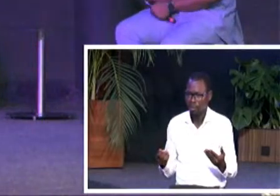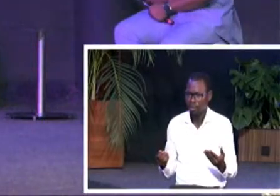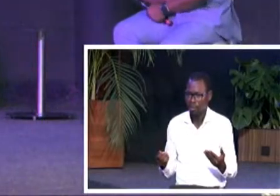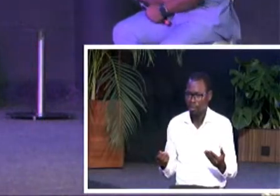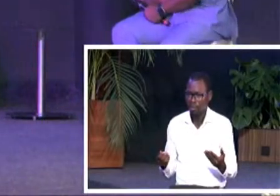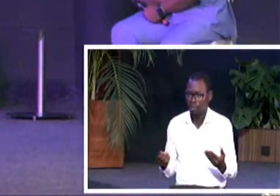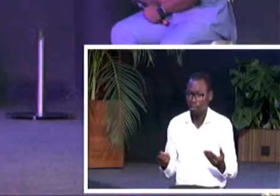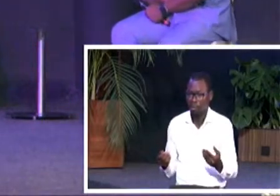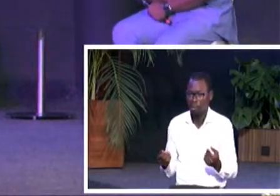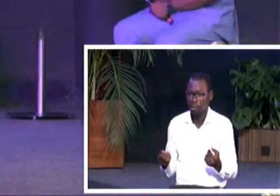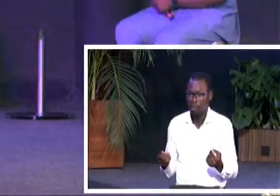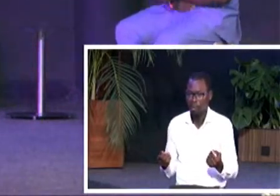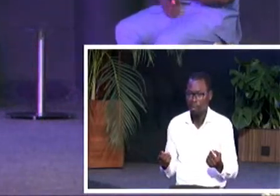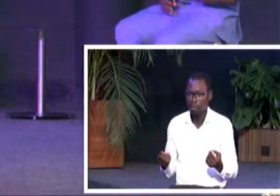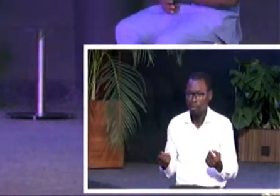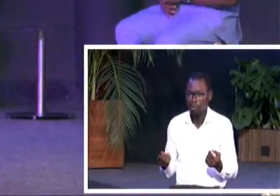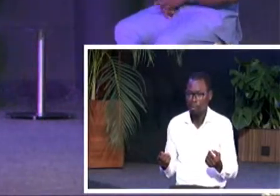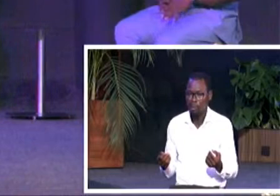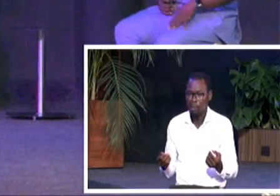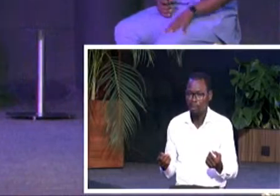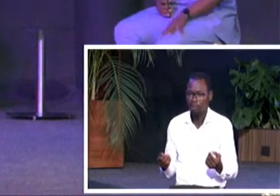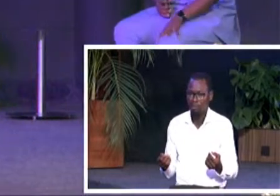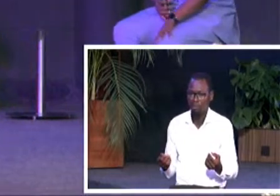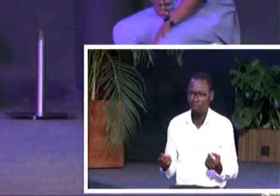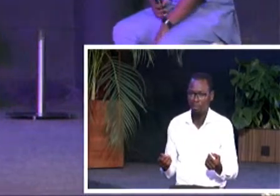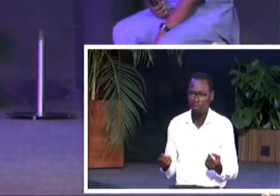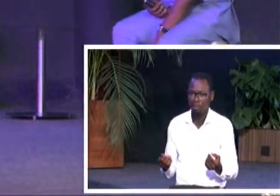talking about, you don't know. I'll ask you that one to close. But Catherine,